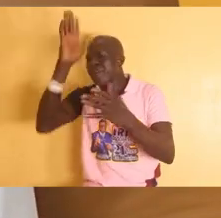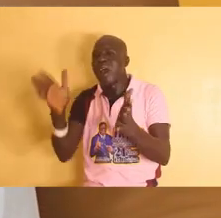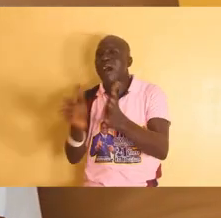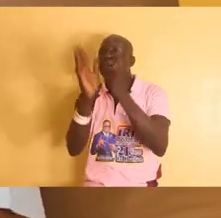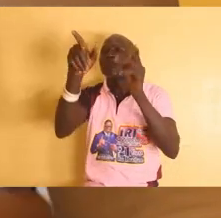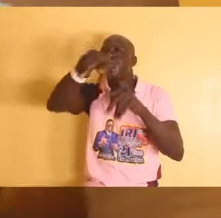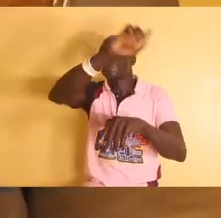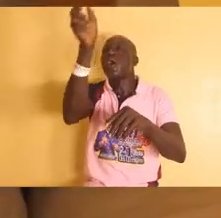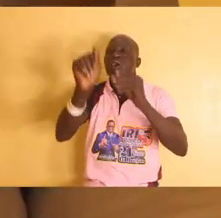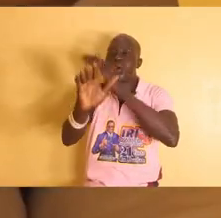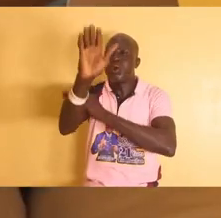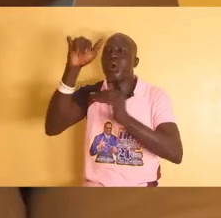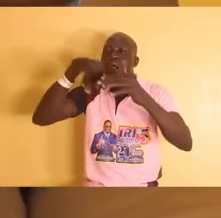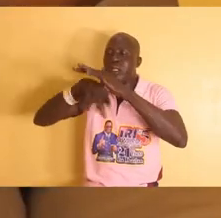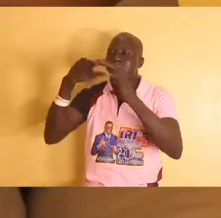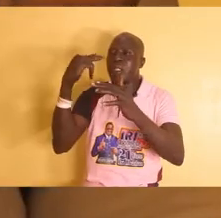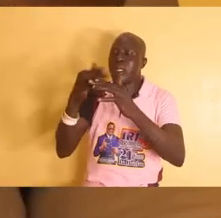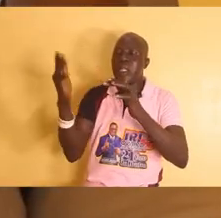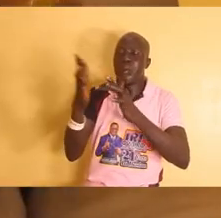Only me will not ask where is your God.